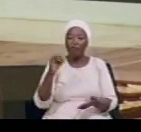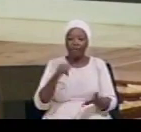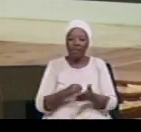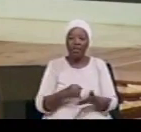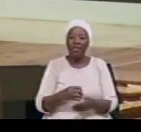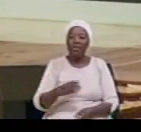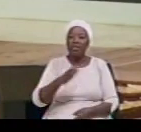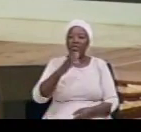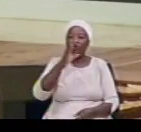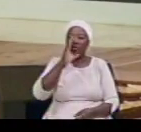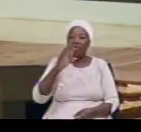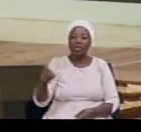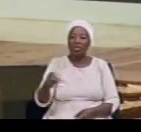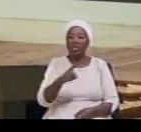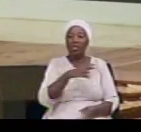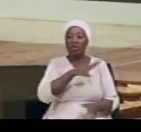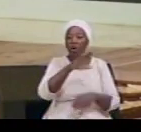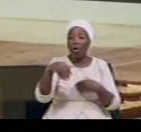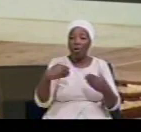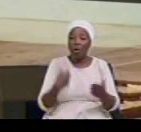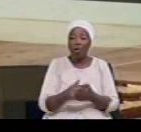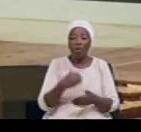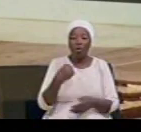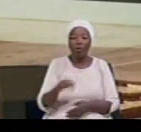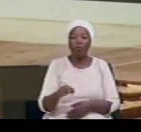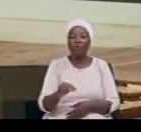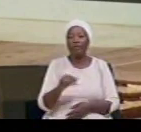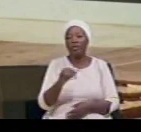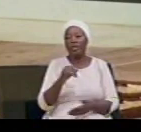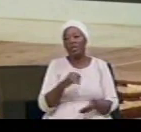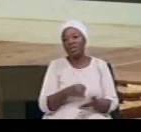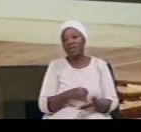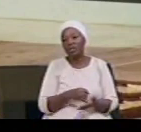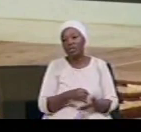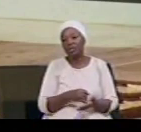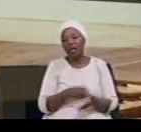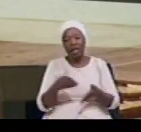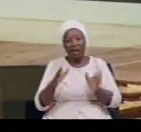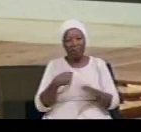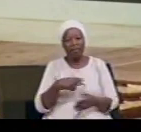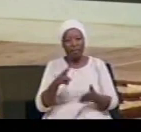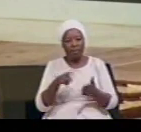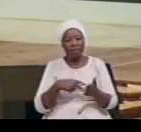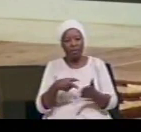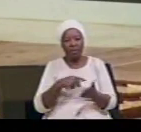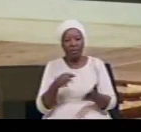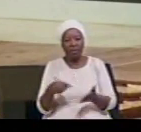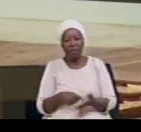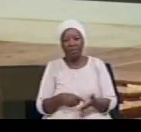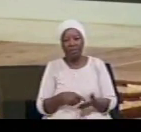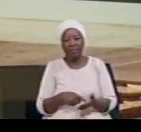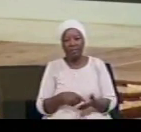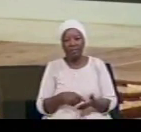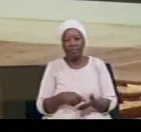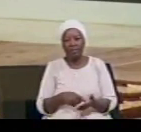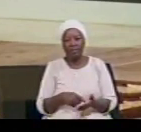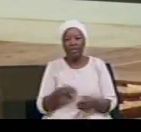all of it. Let me read this two